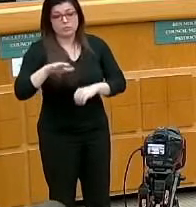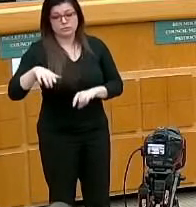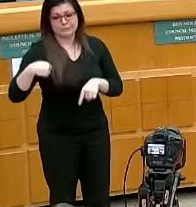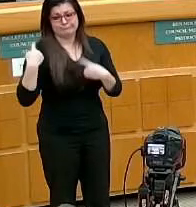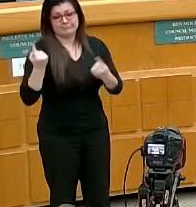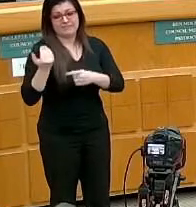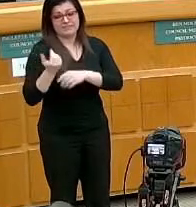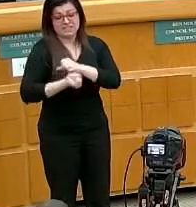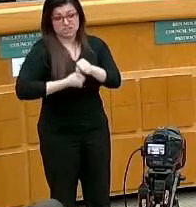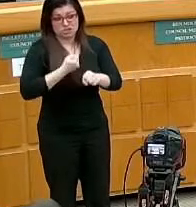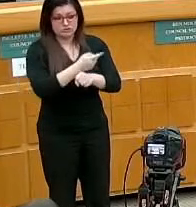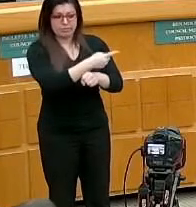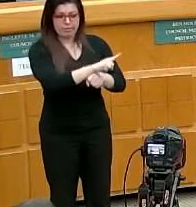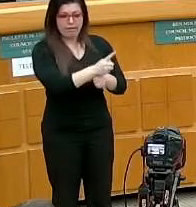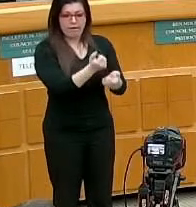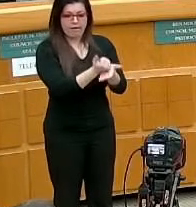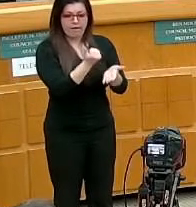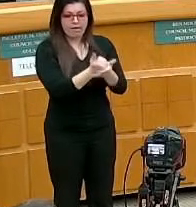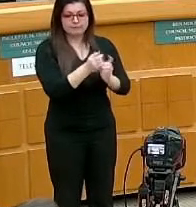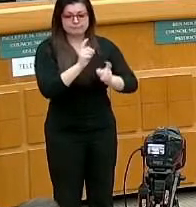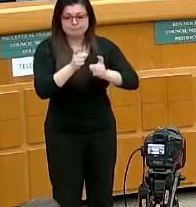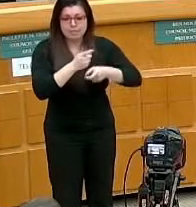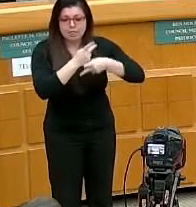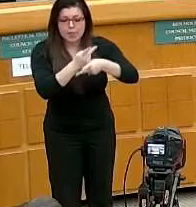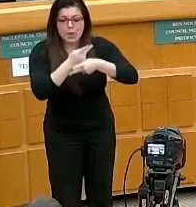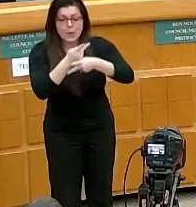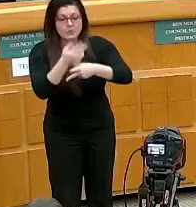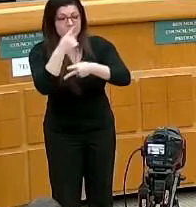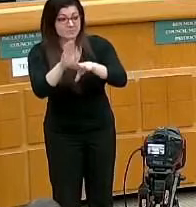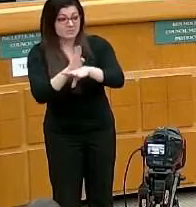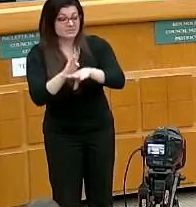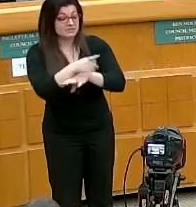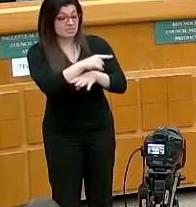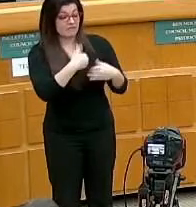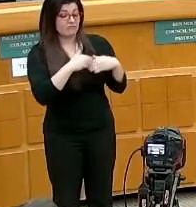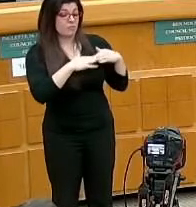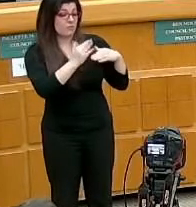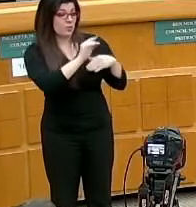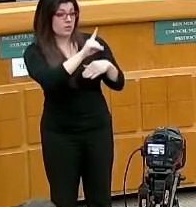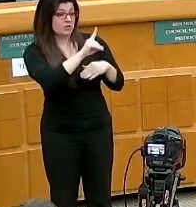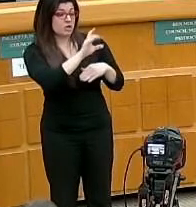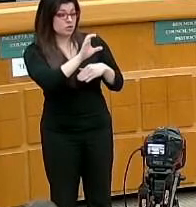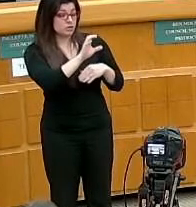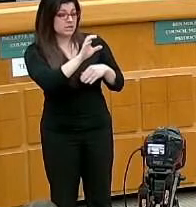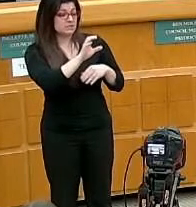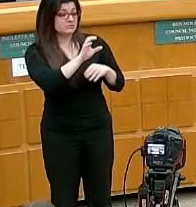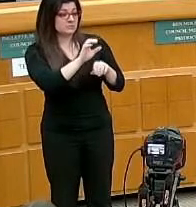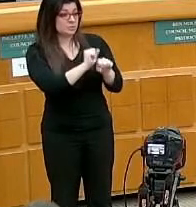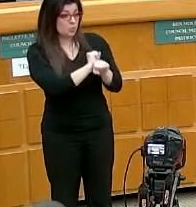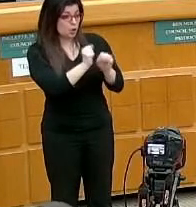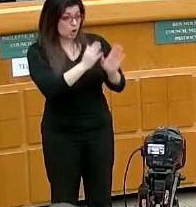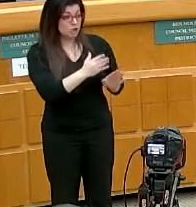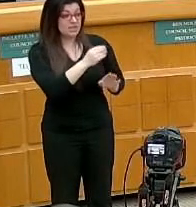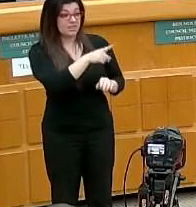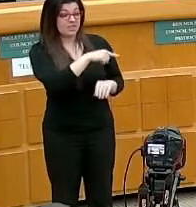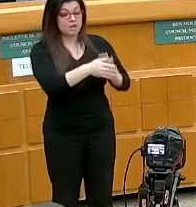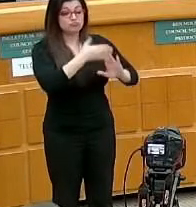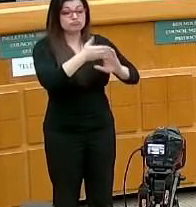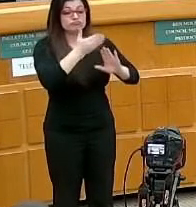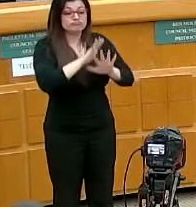normal times, and they have over 100 employees in over 10 states is where they